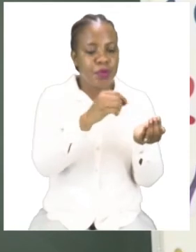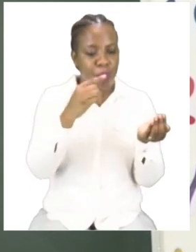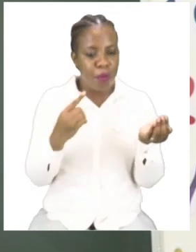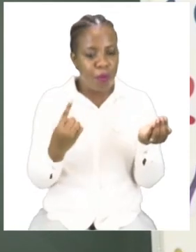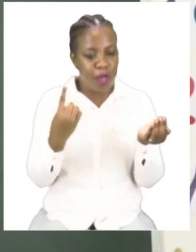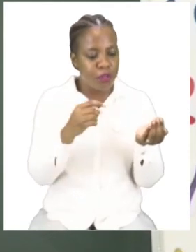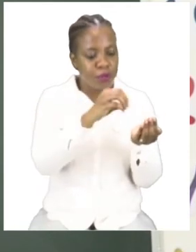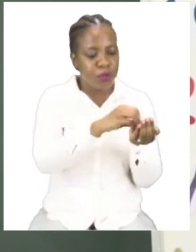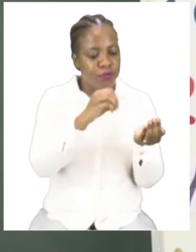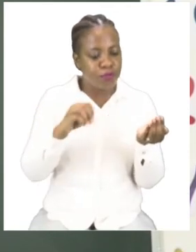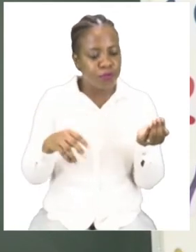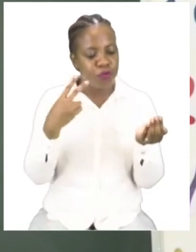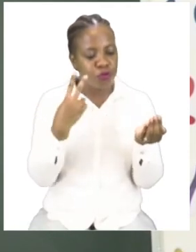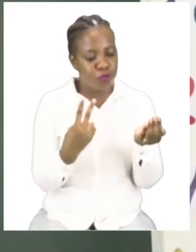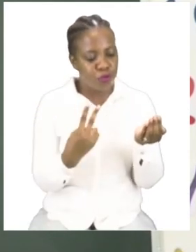2,